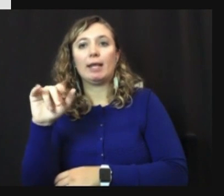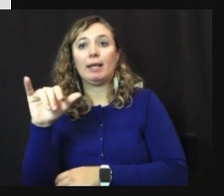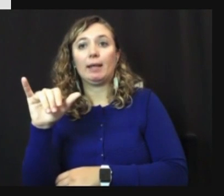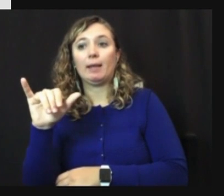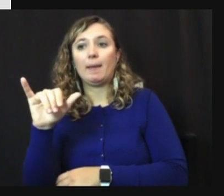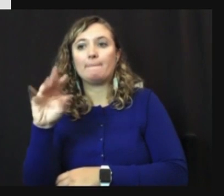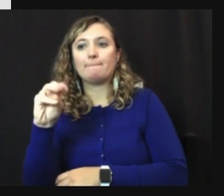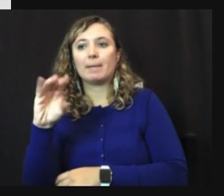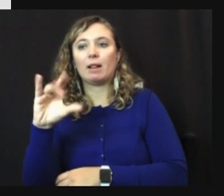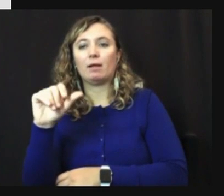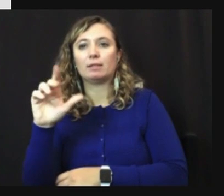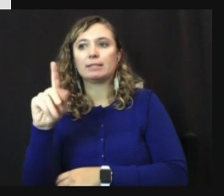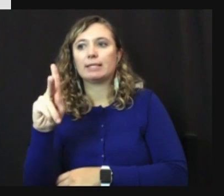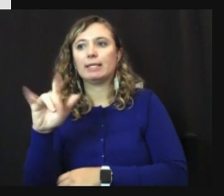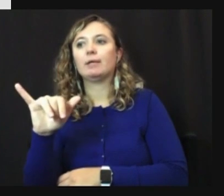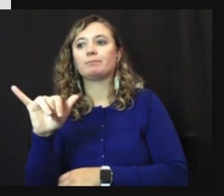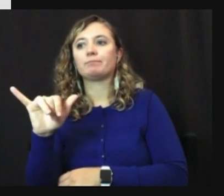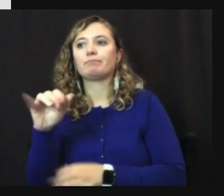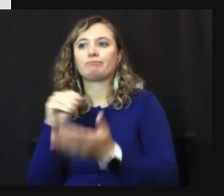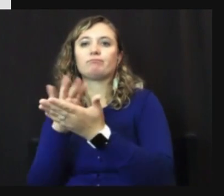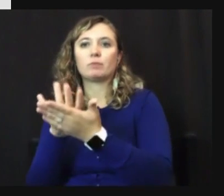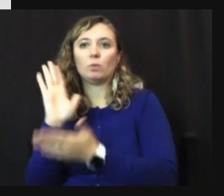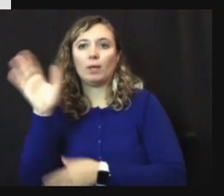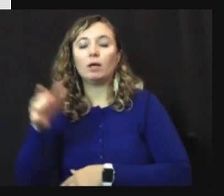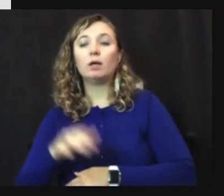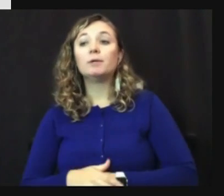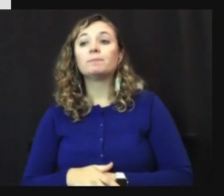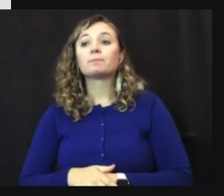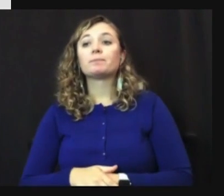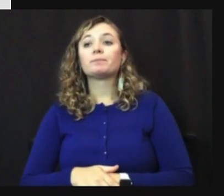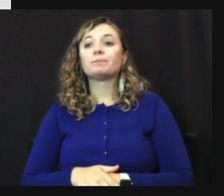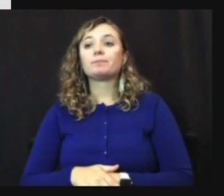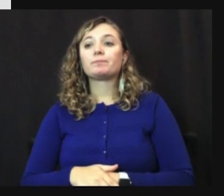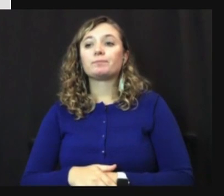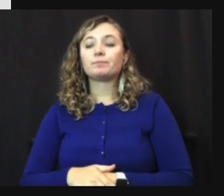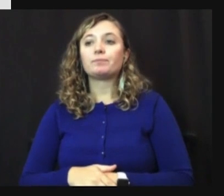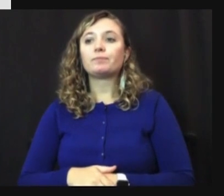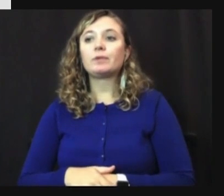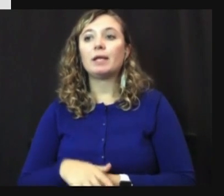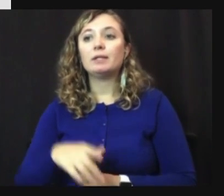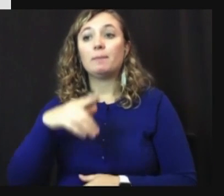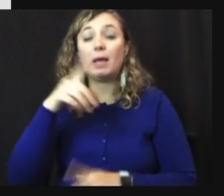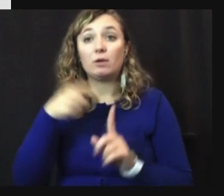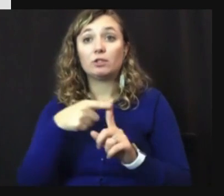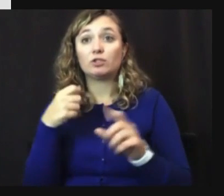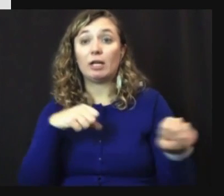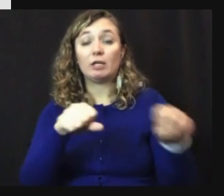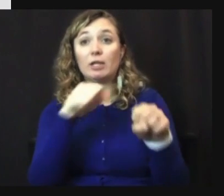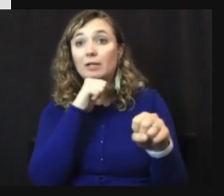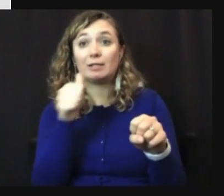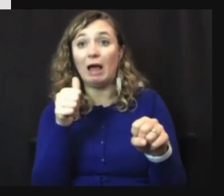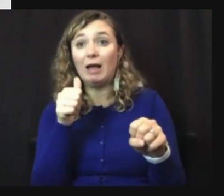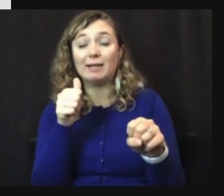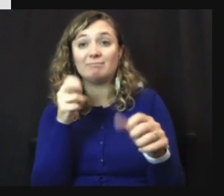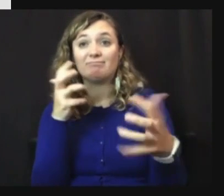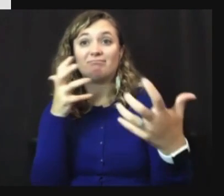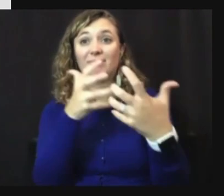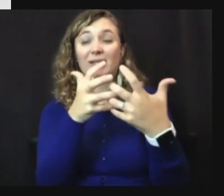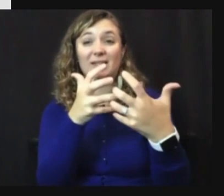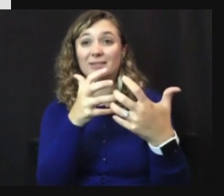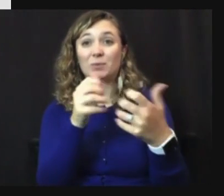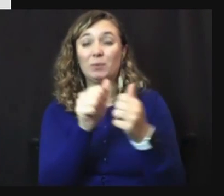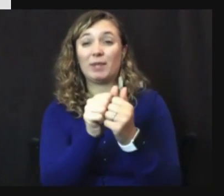strategies that are not coercive to help a child that is having a hard time with restrictive